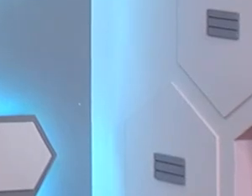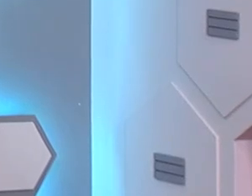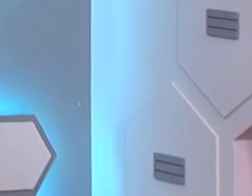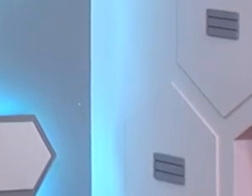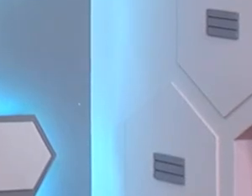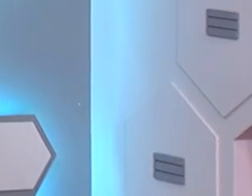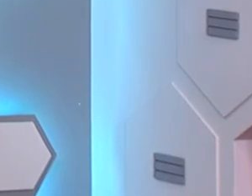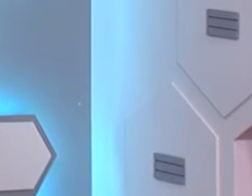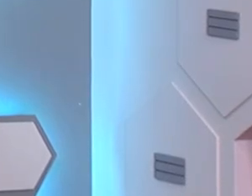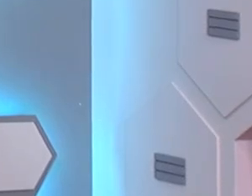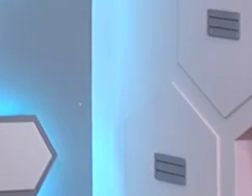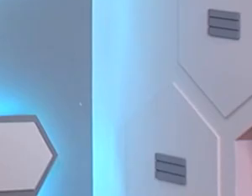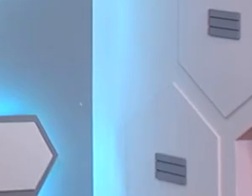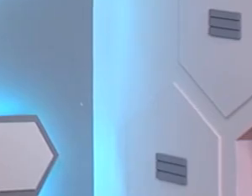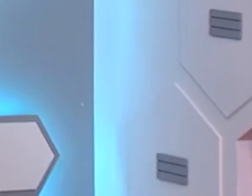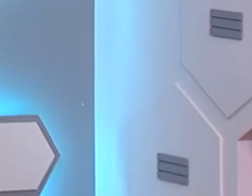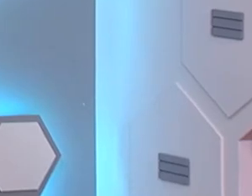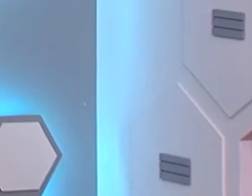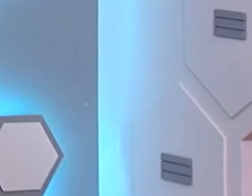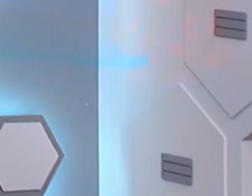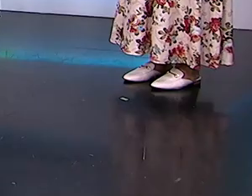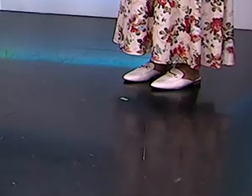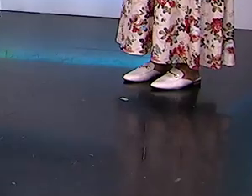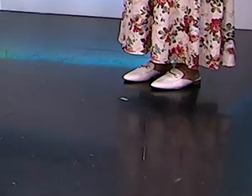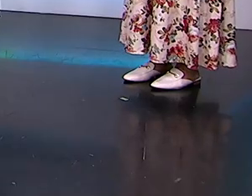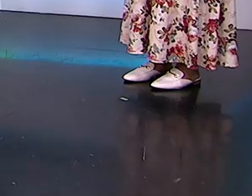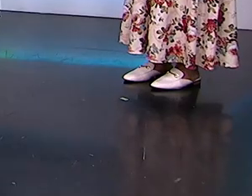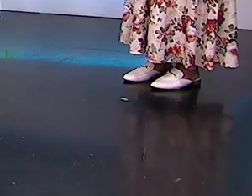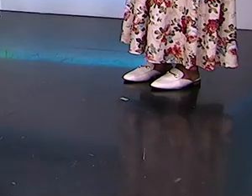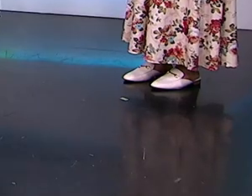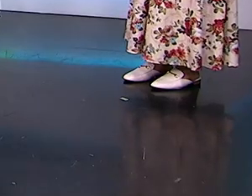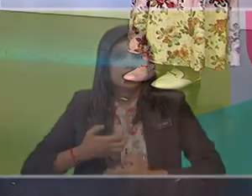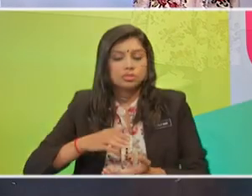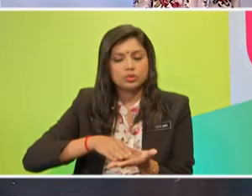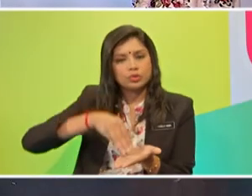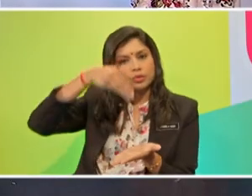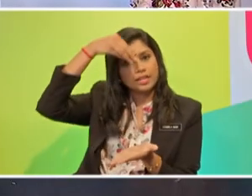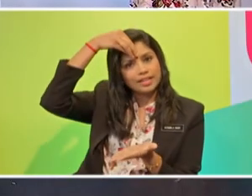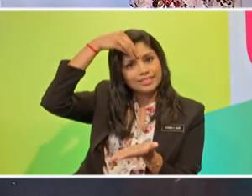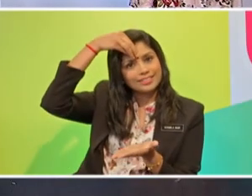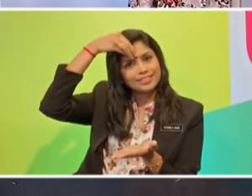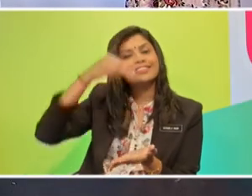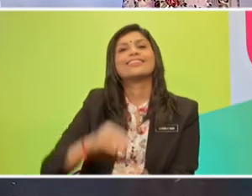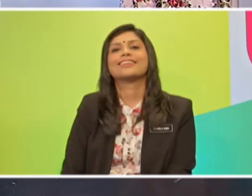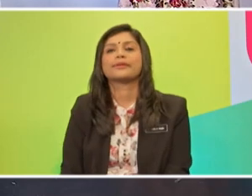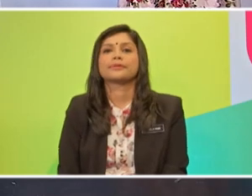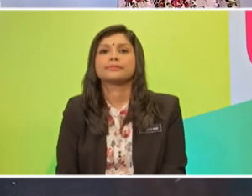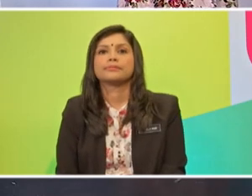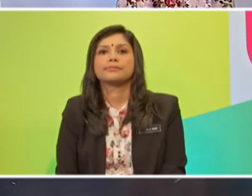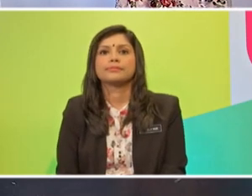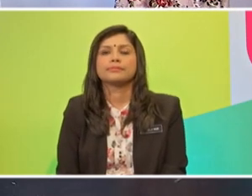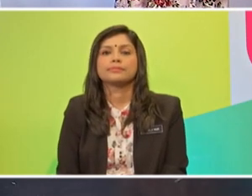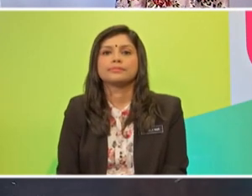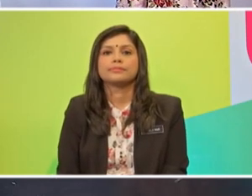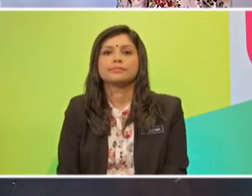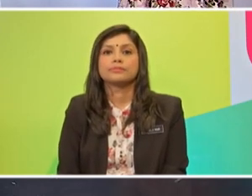great. I'm so excited for our lesson today. But of course, before each lesson, we're going to do something special, right? Yes, Sean. We are